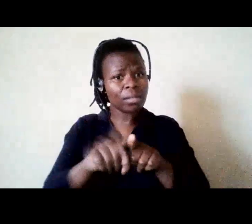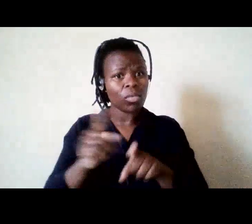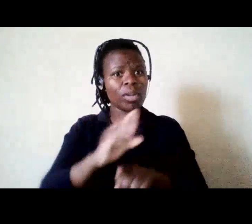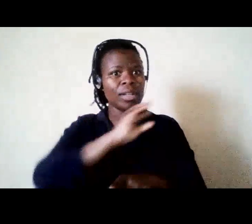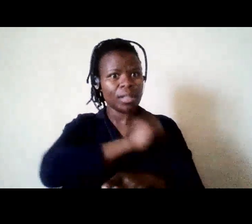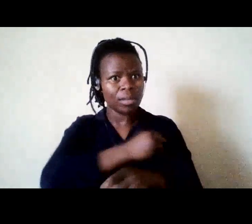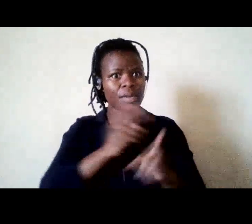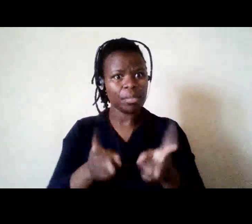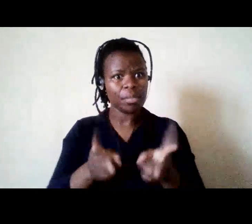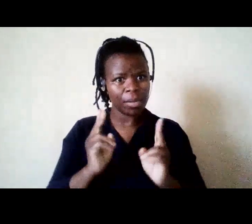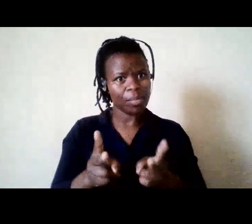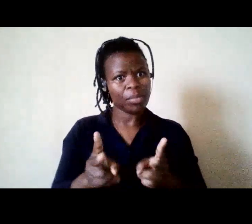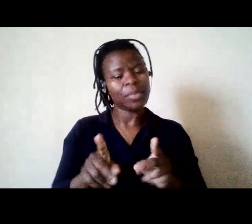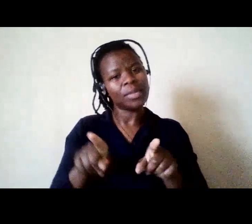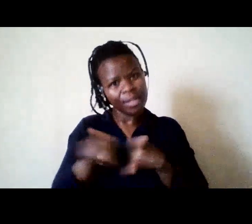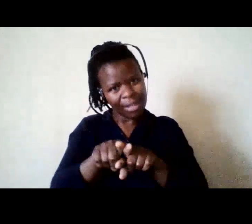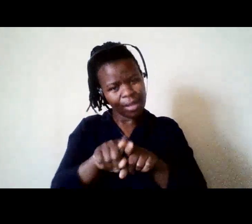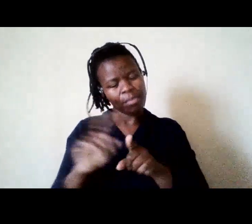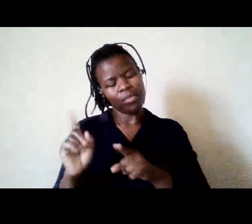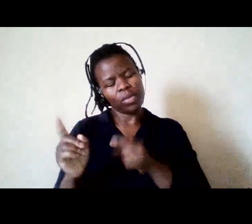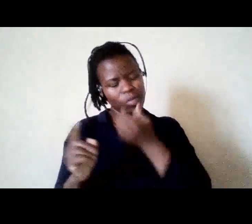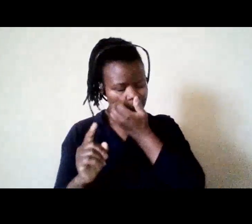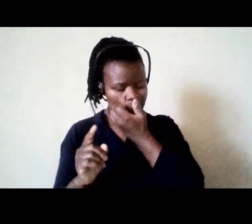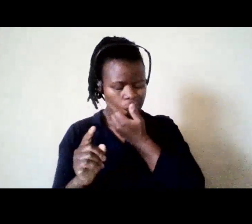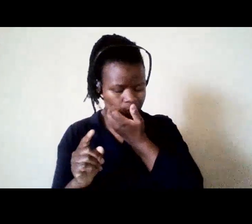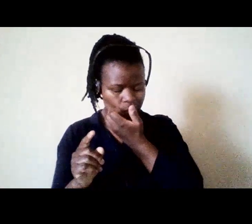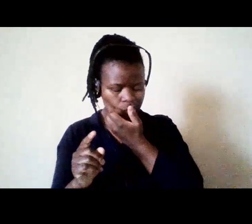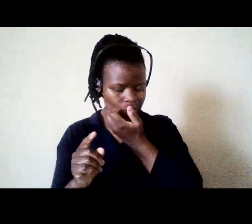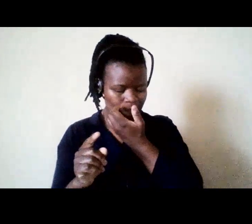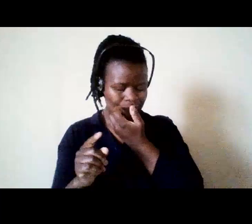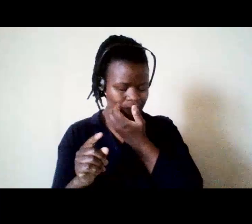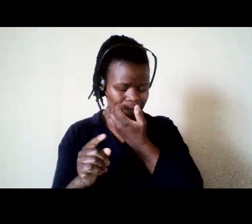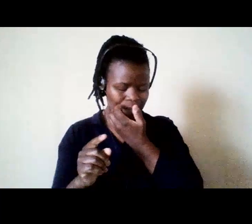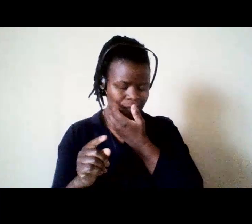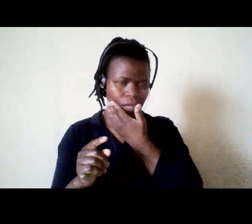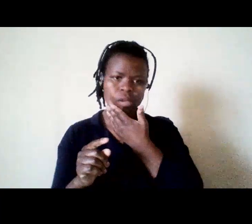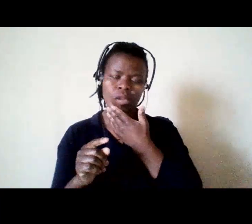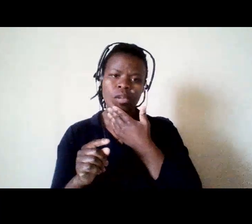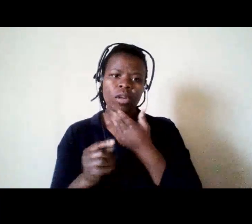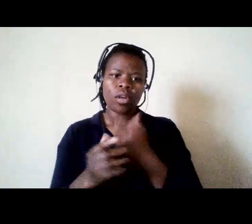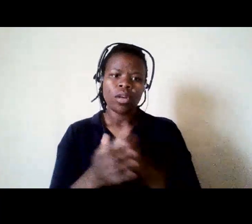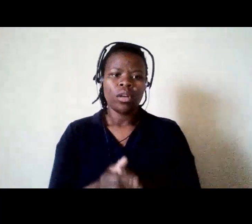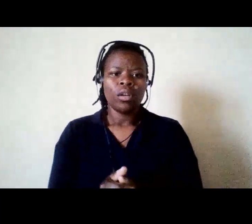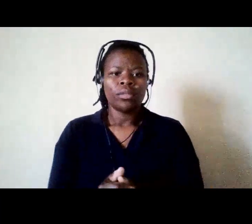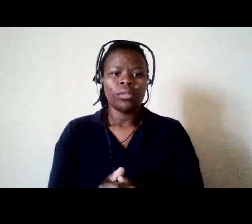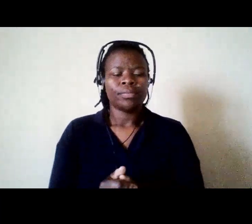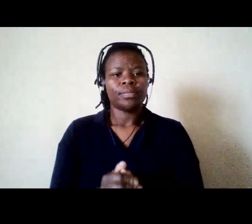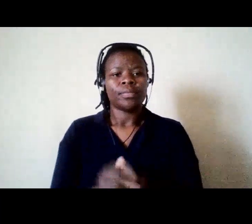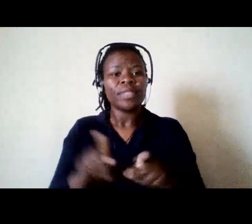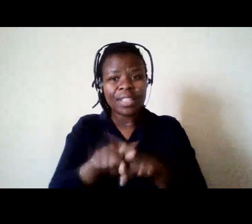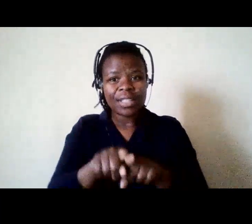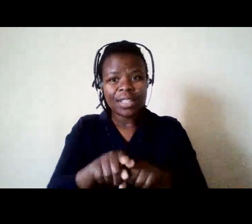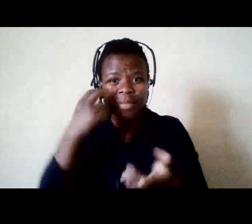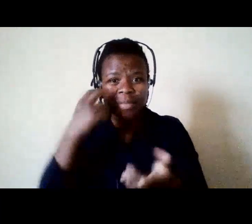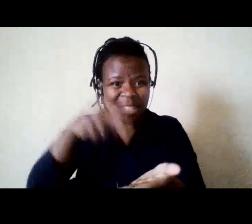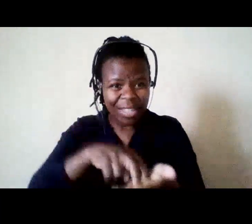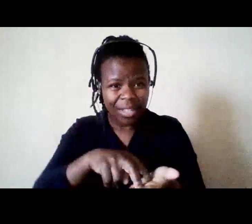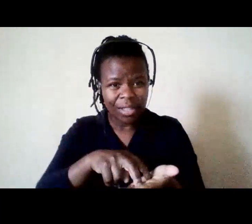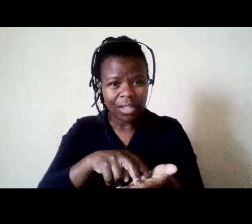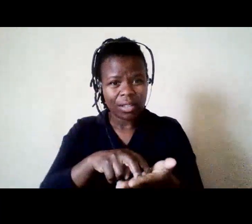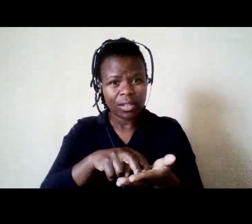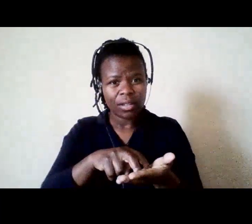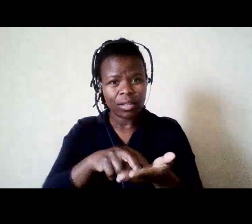help rather than equal members of the community. We need move beyond the charity model towards a